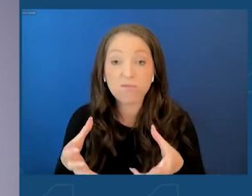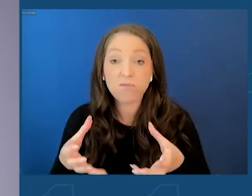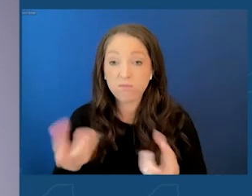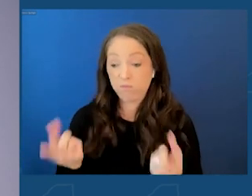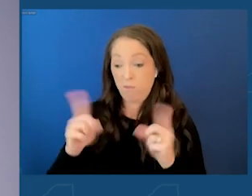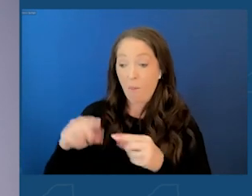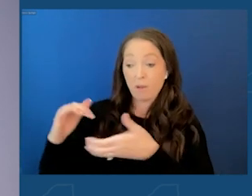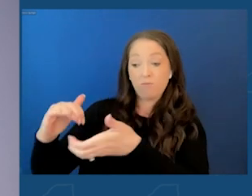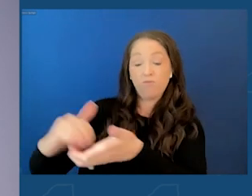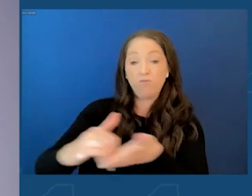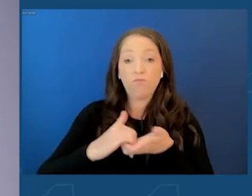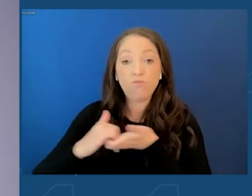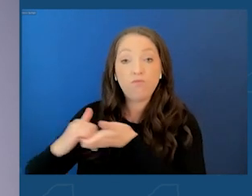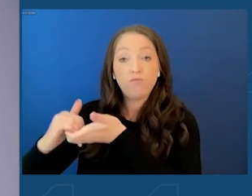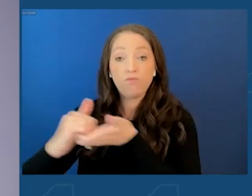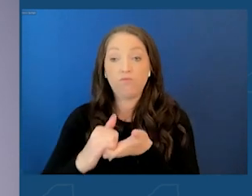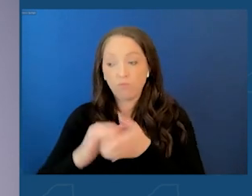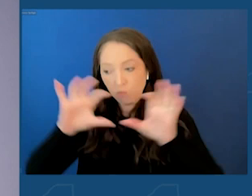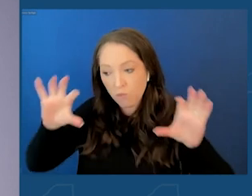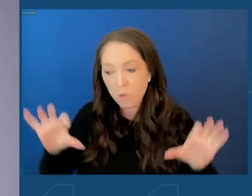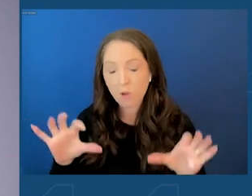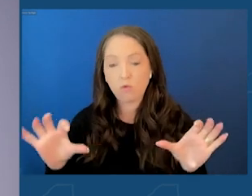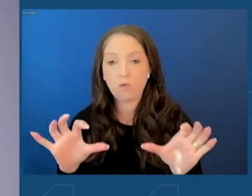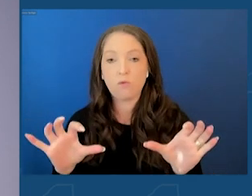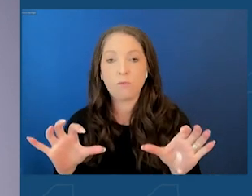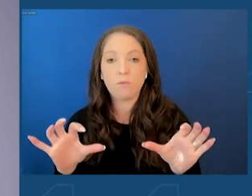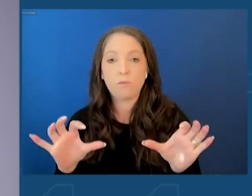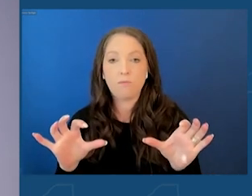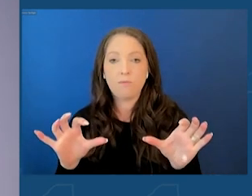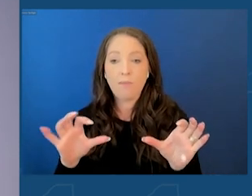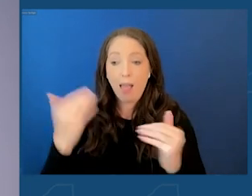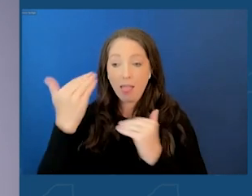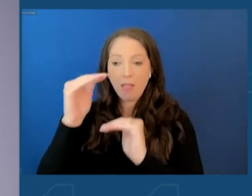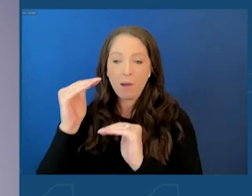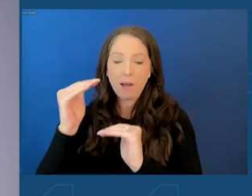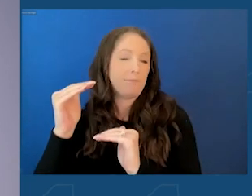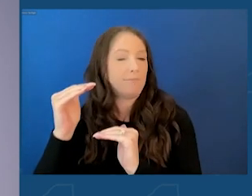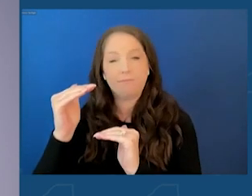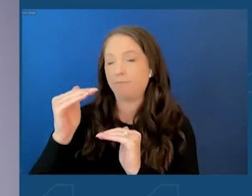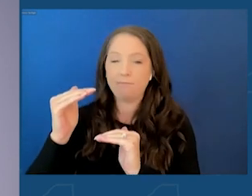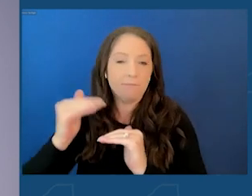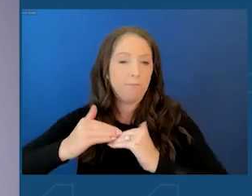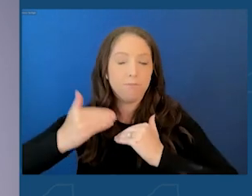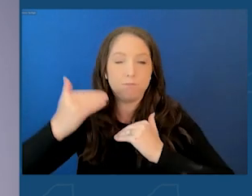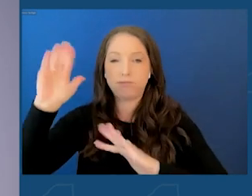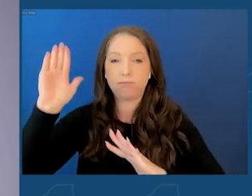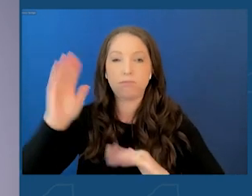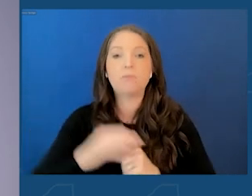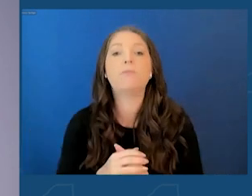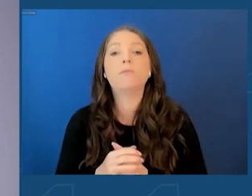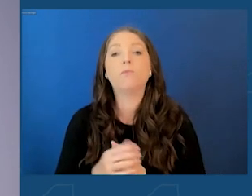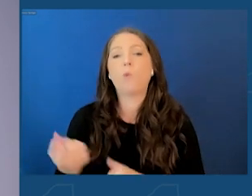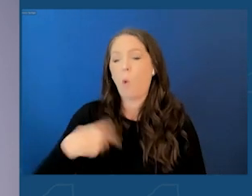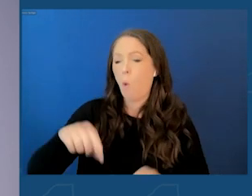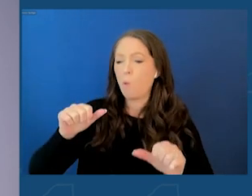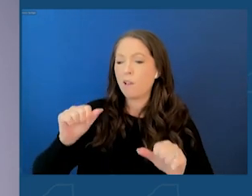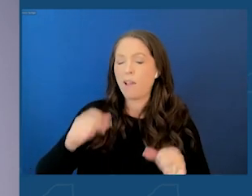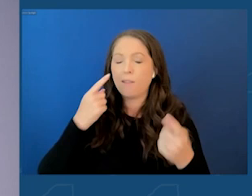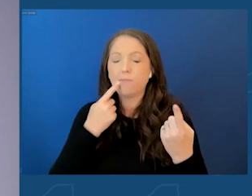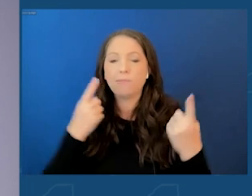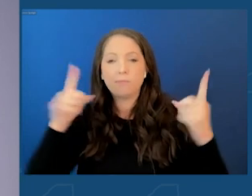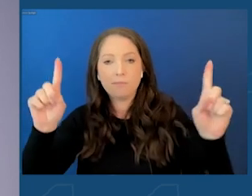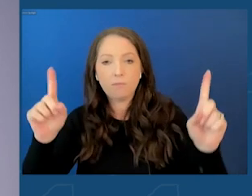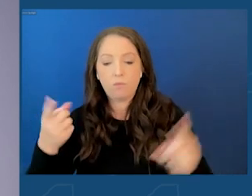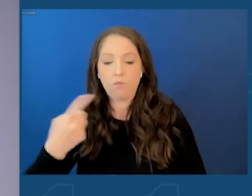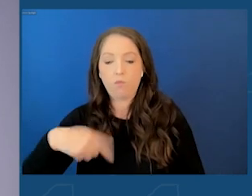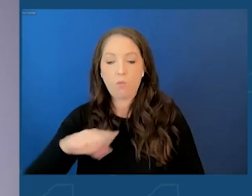and take collective action, there is no limit to what we can achieve. And we've gathered here at the American Institute of